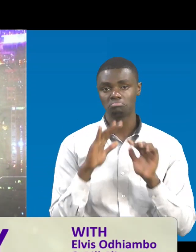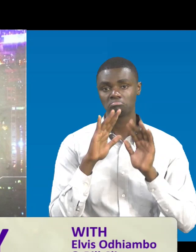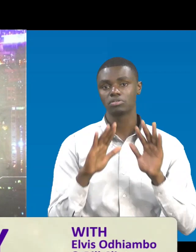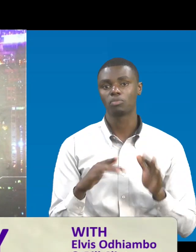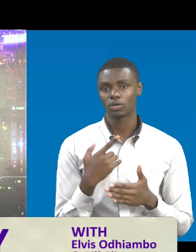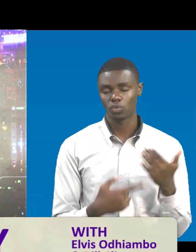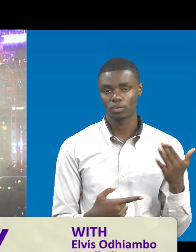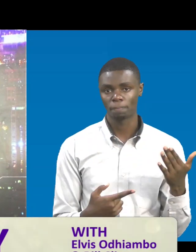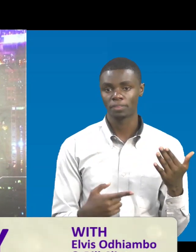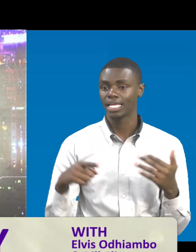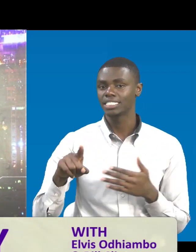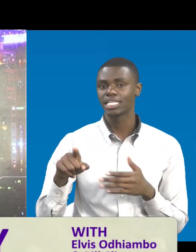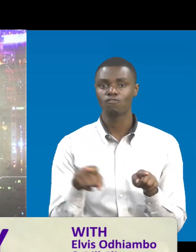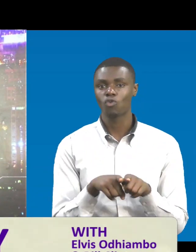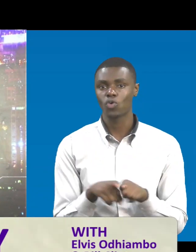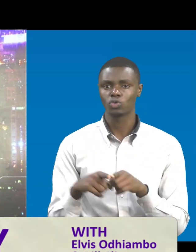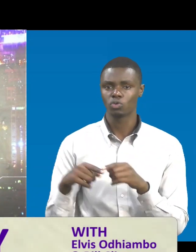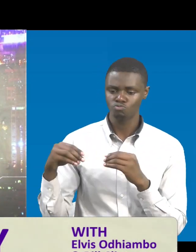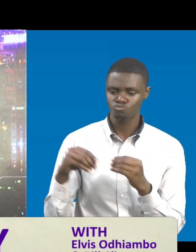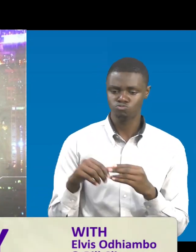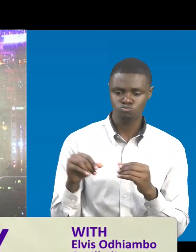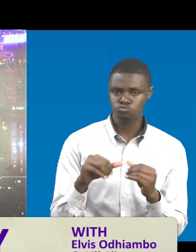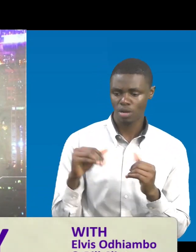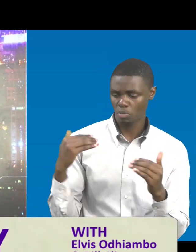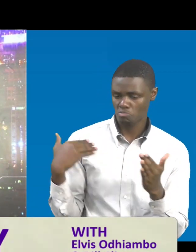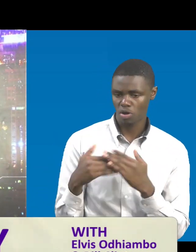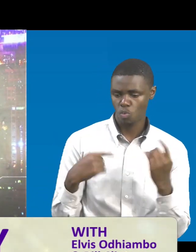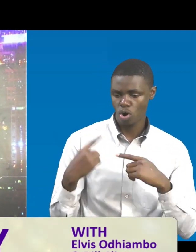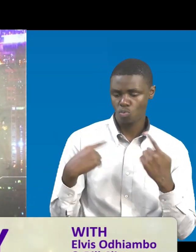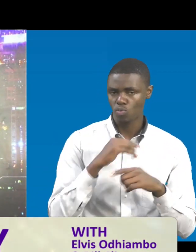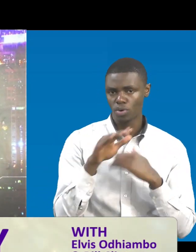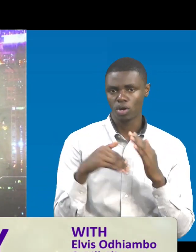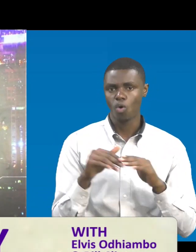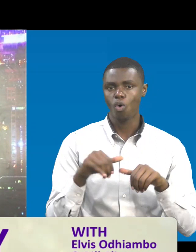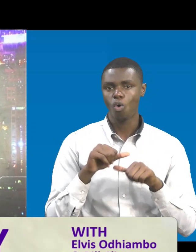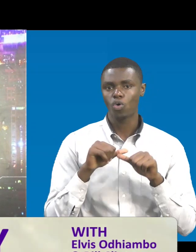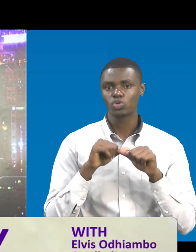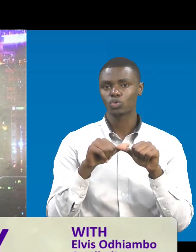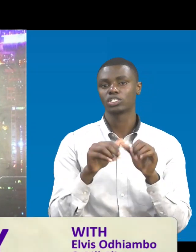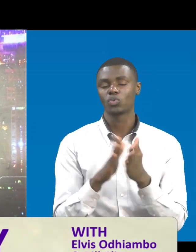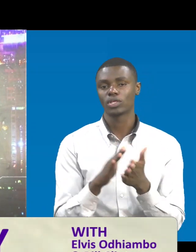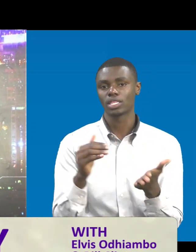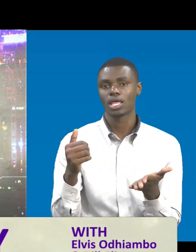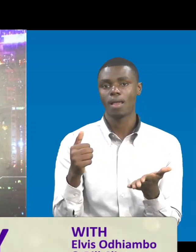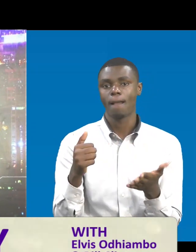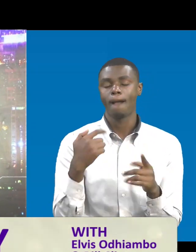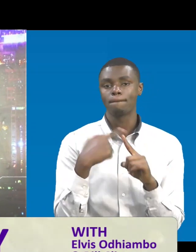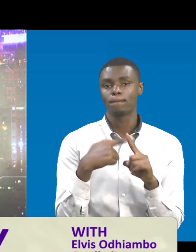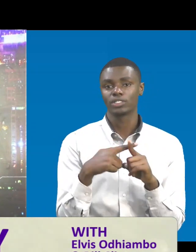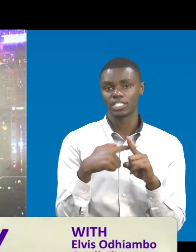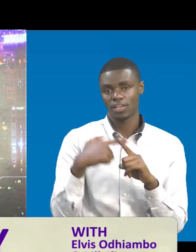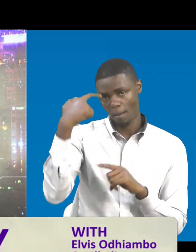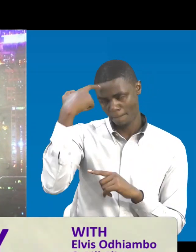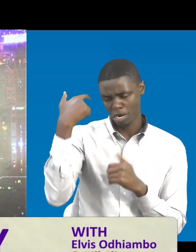importantly to note the fact that they are also unbeaten so far. So they're continuing with the league with positive positive